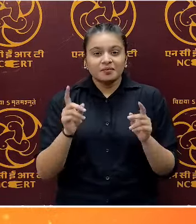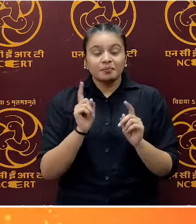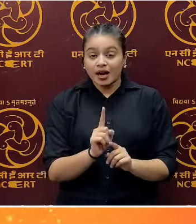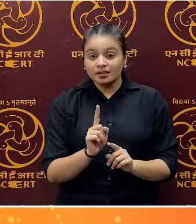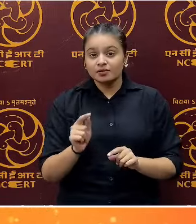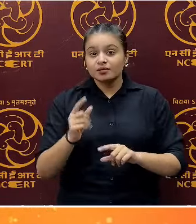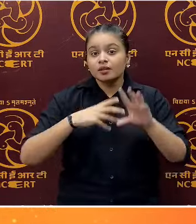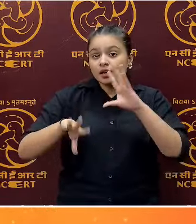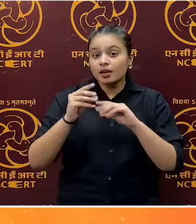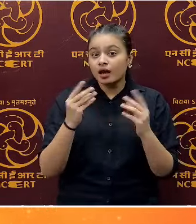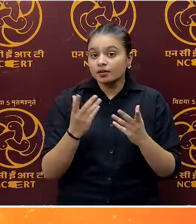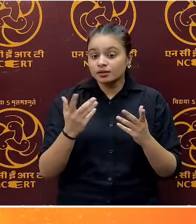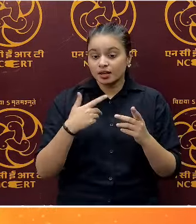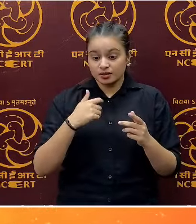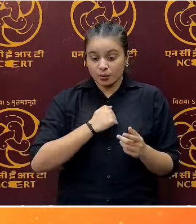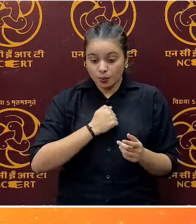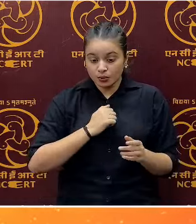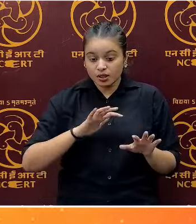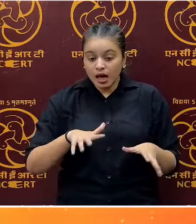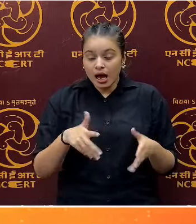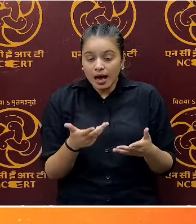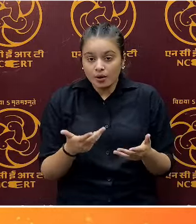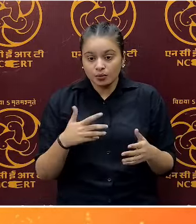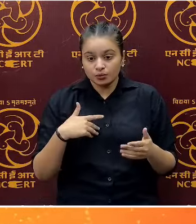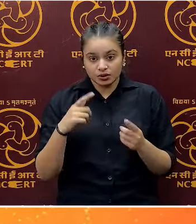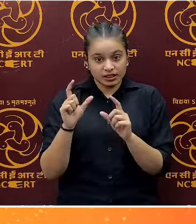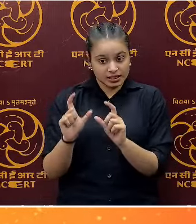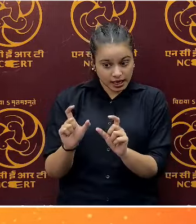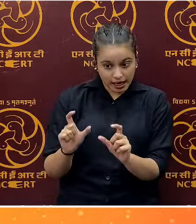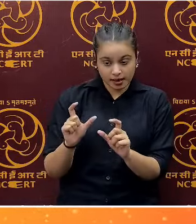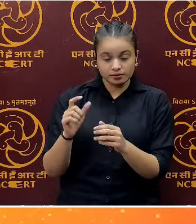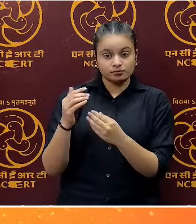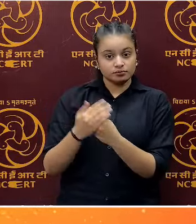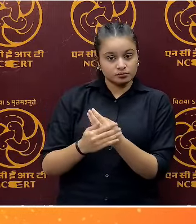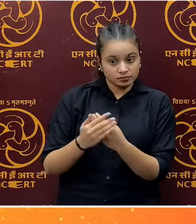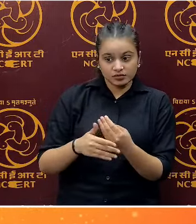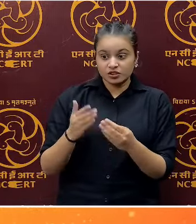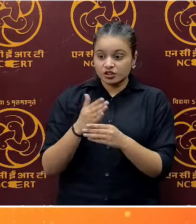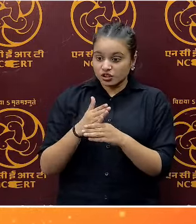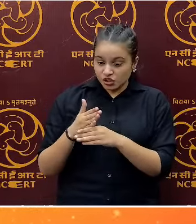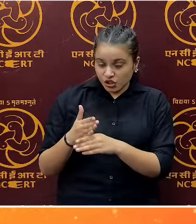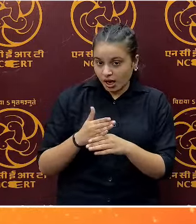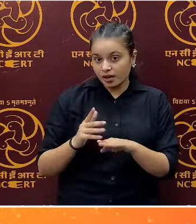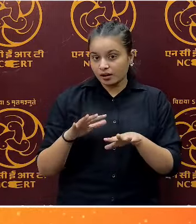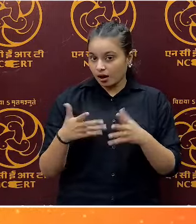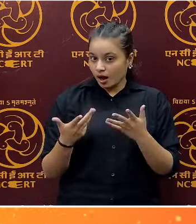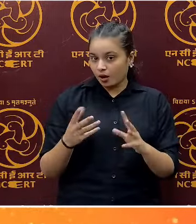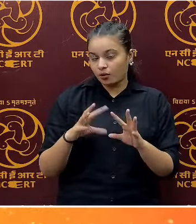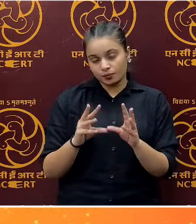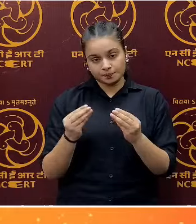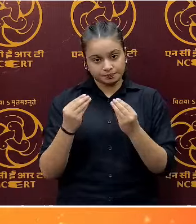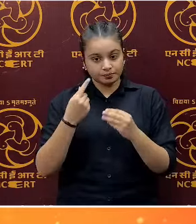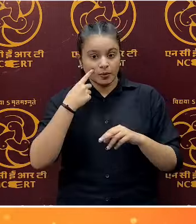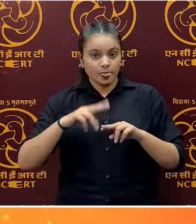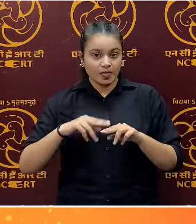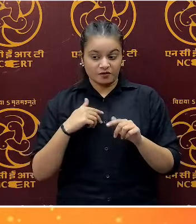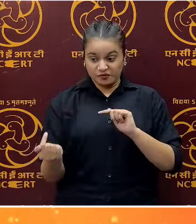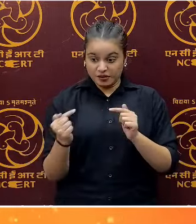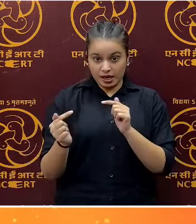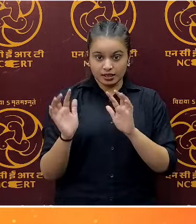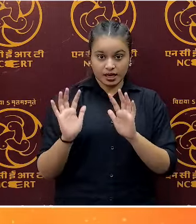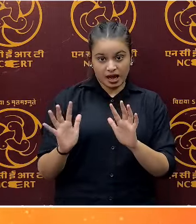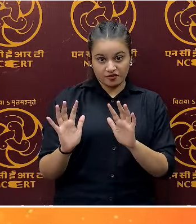we learn from them, it's how we love and we care for them. And right? how we share. Share with them, yes. Even if we are fighting, we know that we